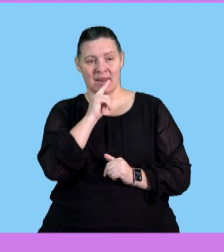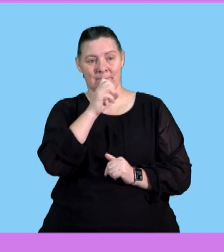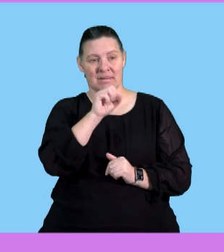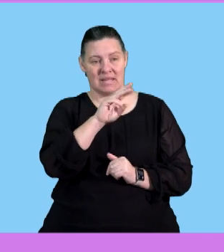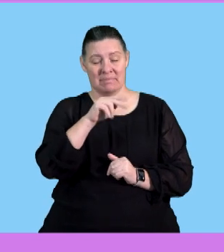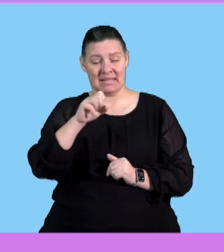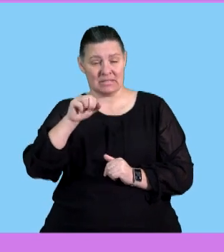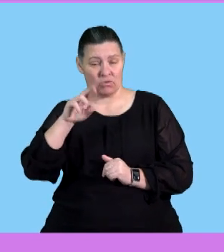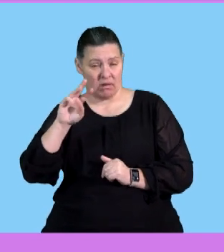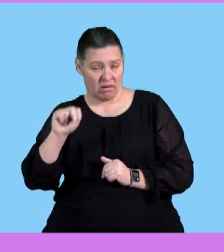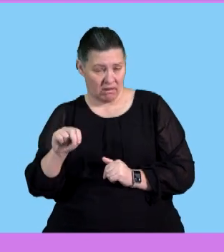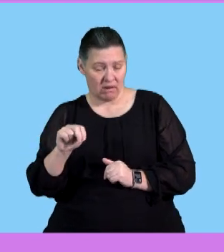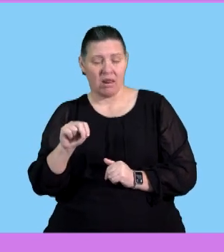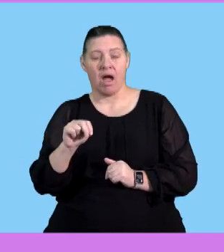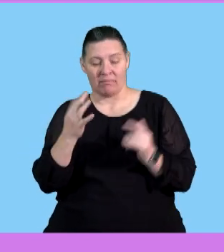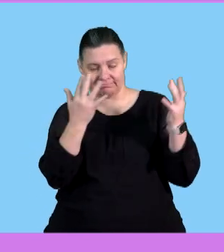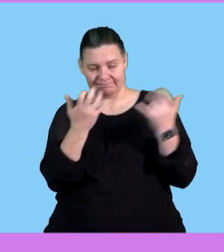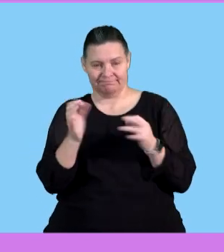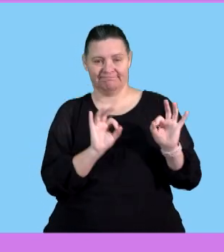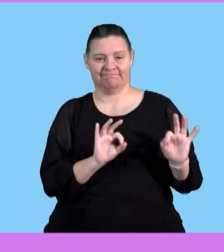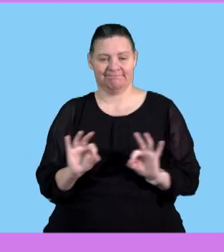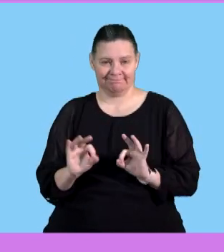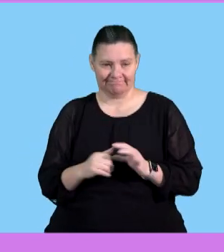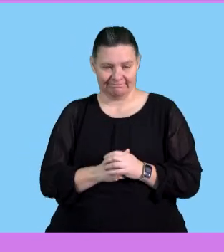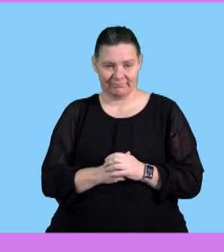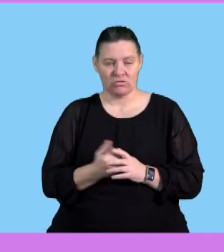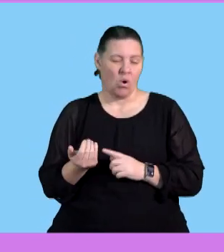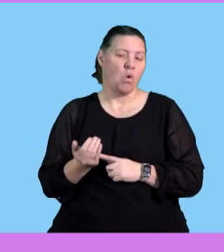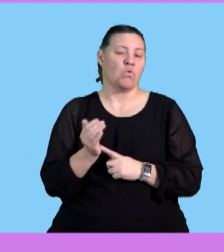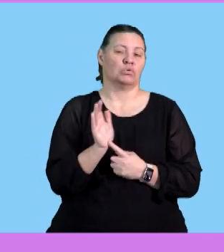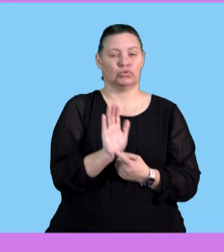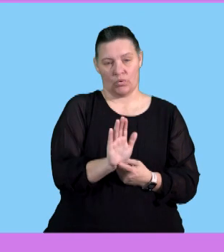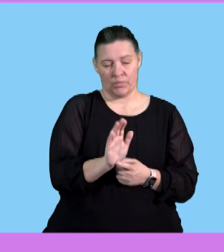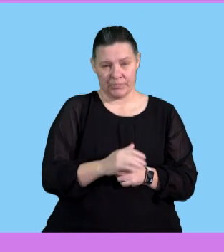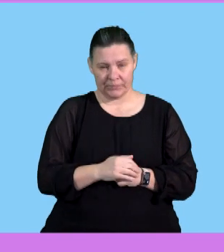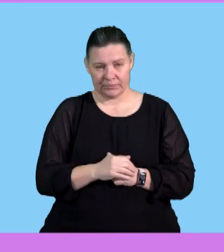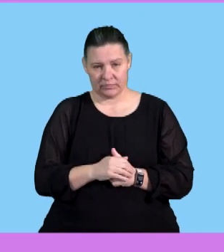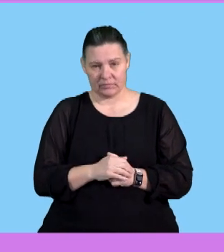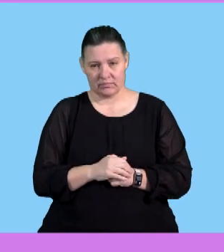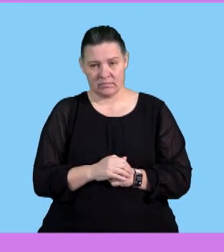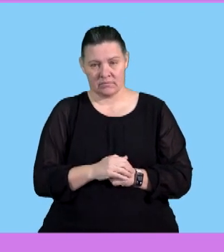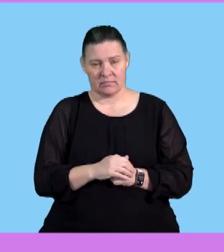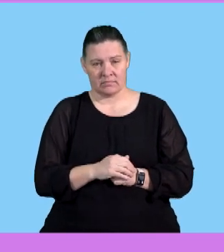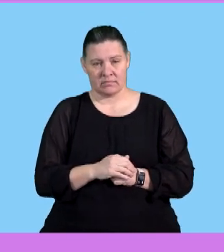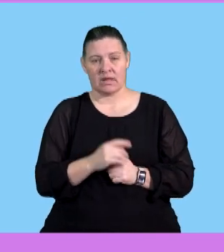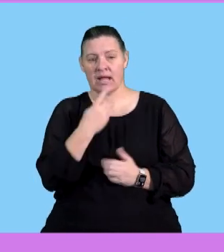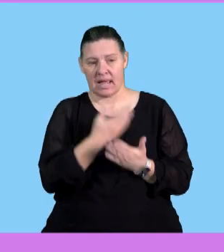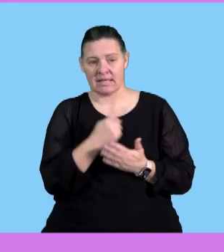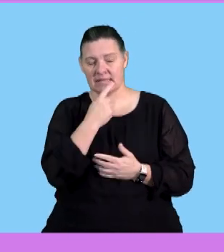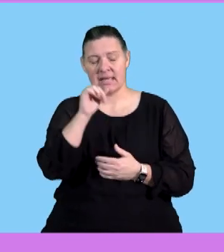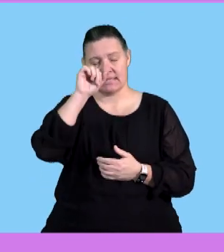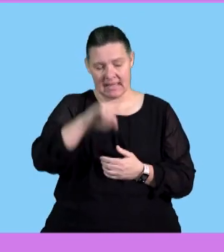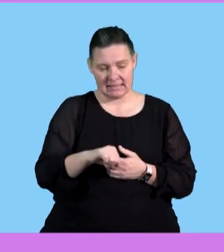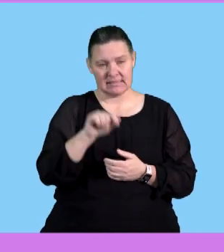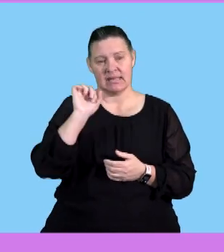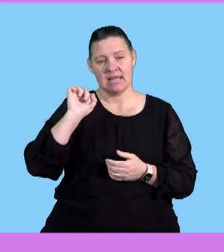his calculations were correct. So now we were to show by means of calculation. So this is how we have calculated, and we